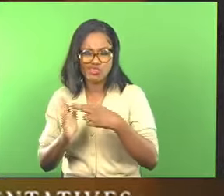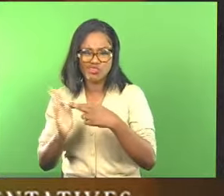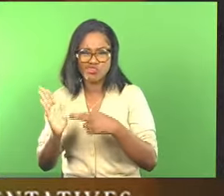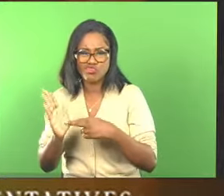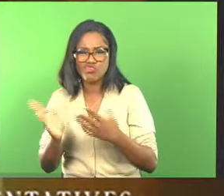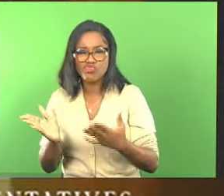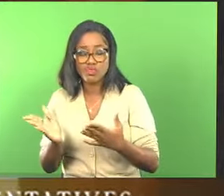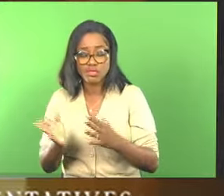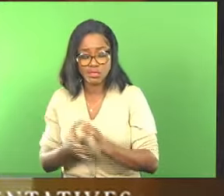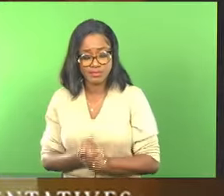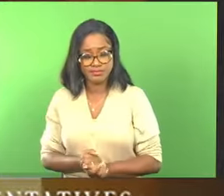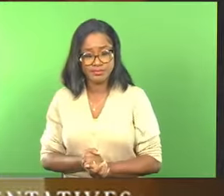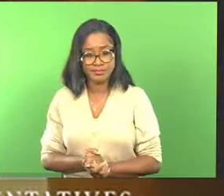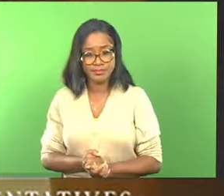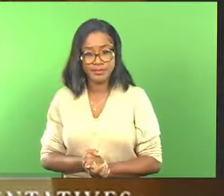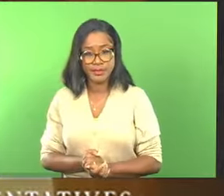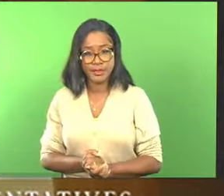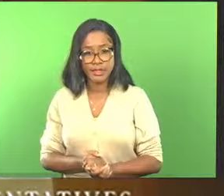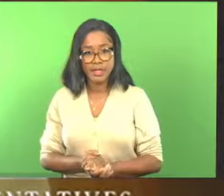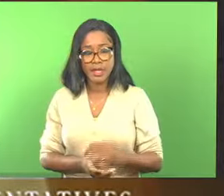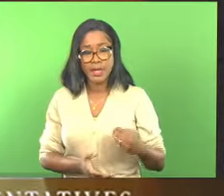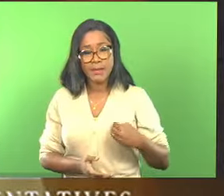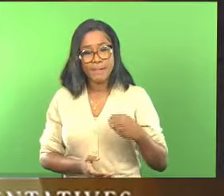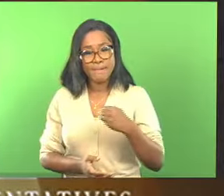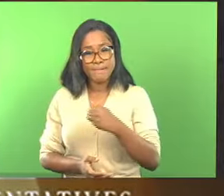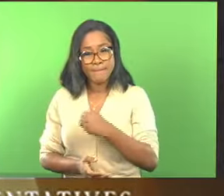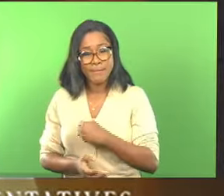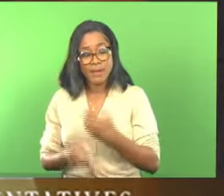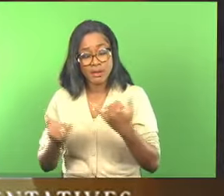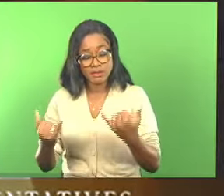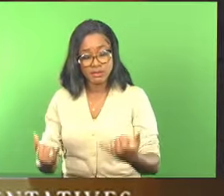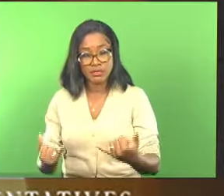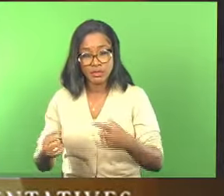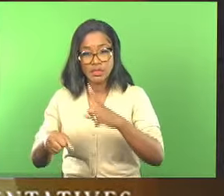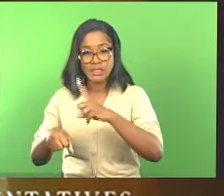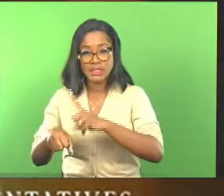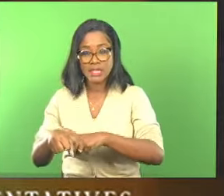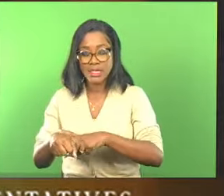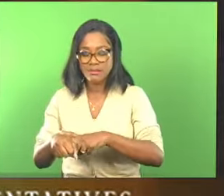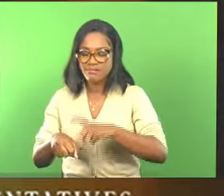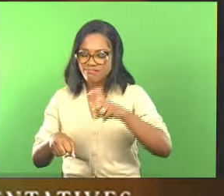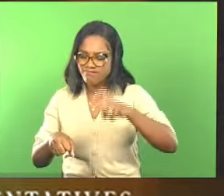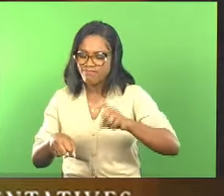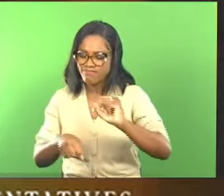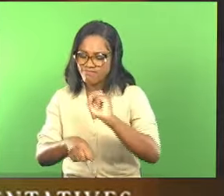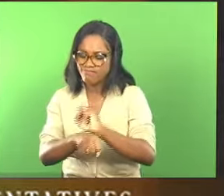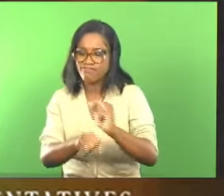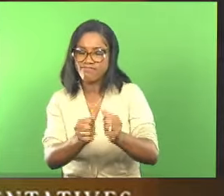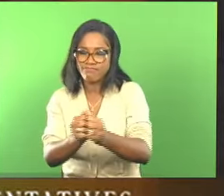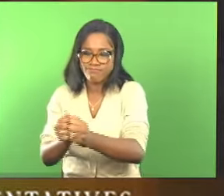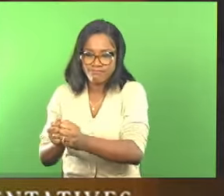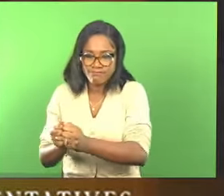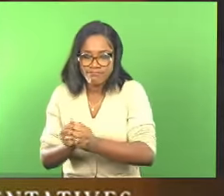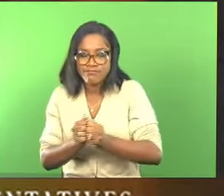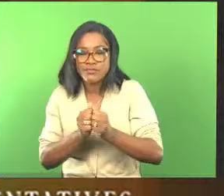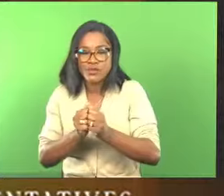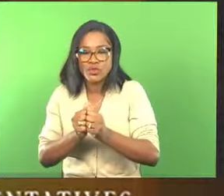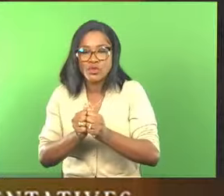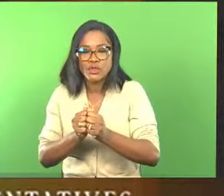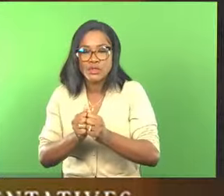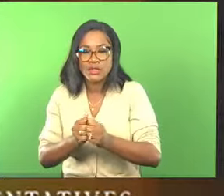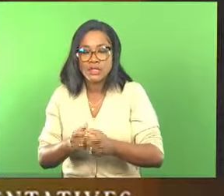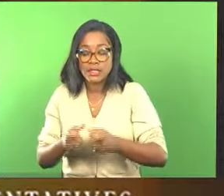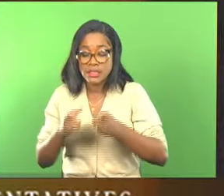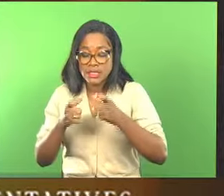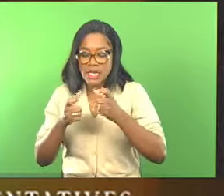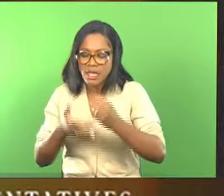Distinguished members, it is time for us to work together to give the Global